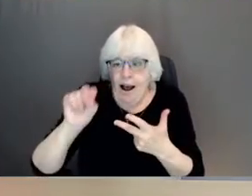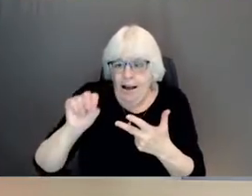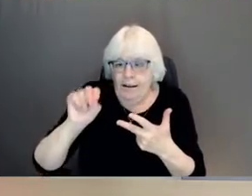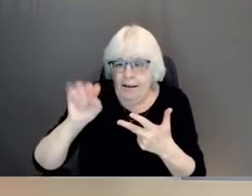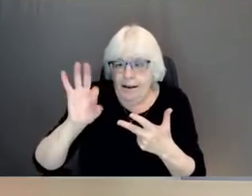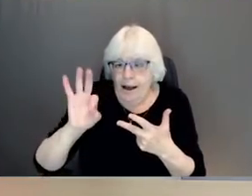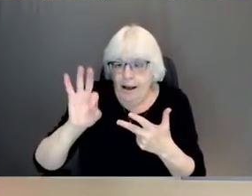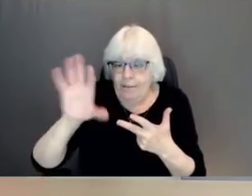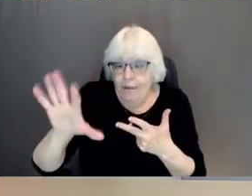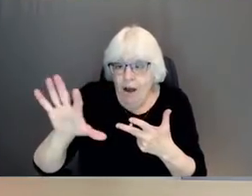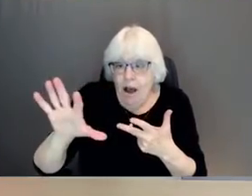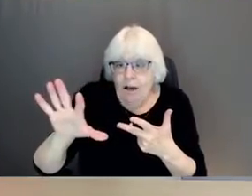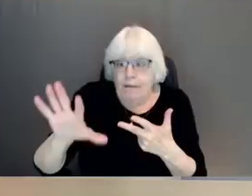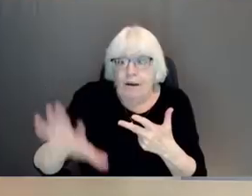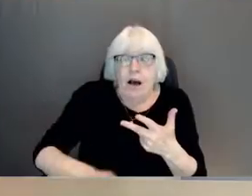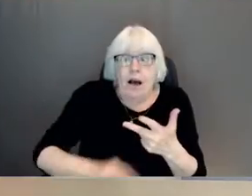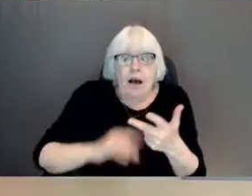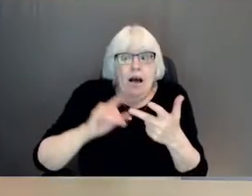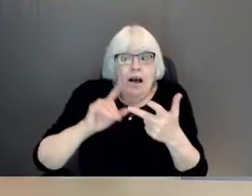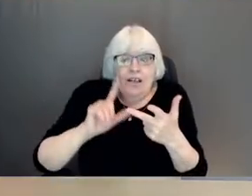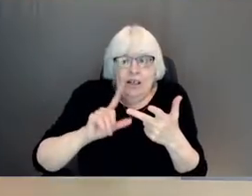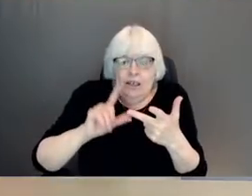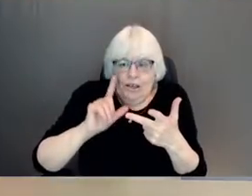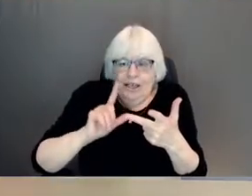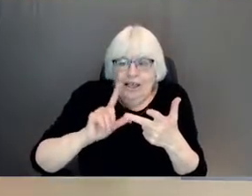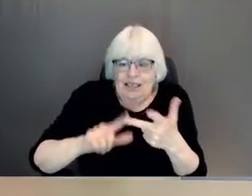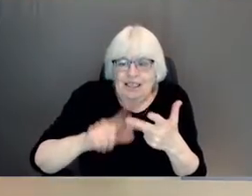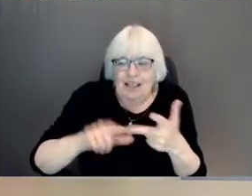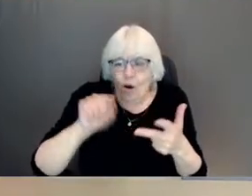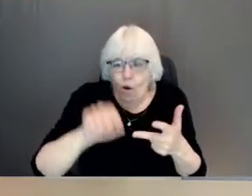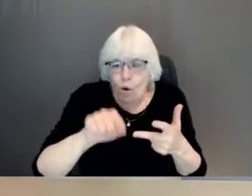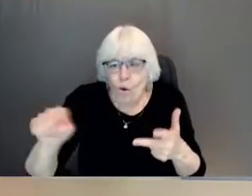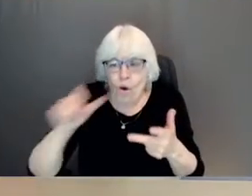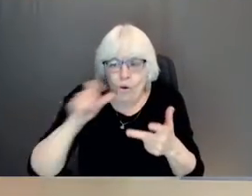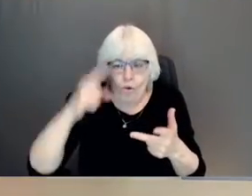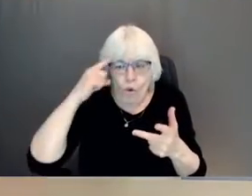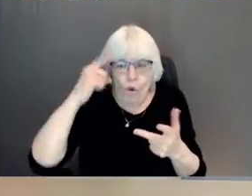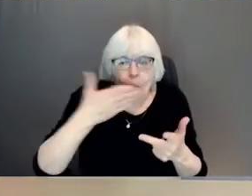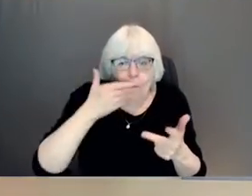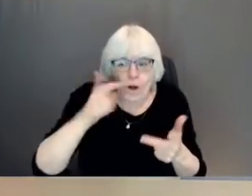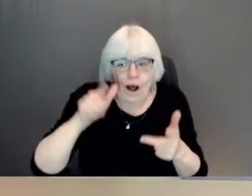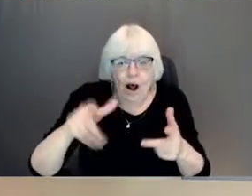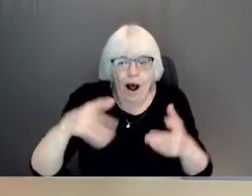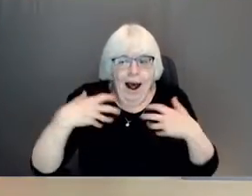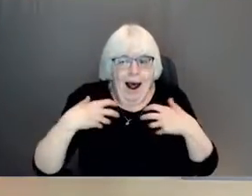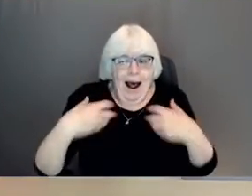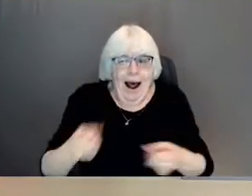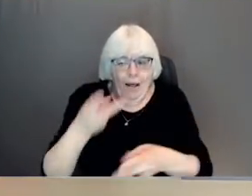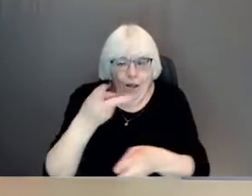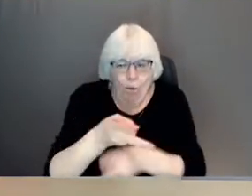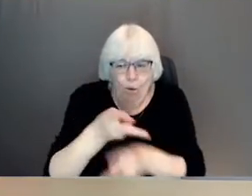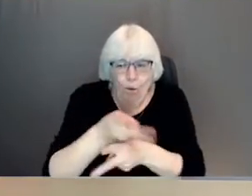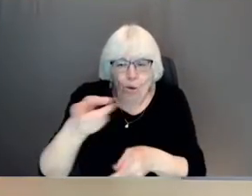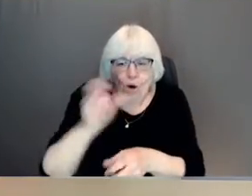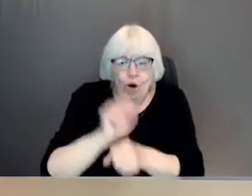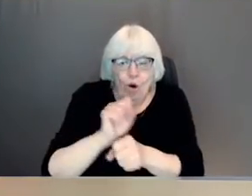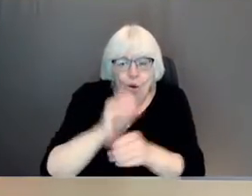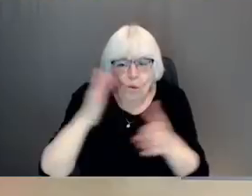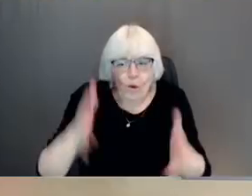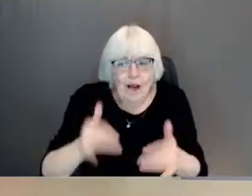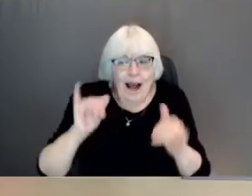by healthcare workers who have been properly fitted for this type of mask and trained in how to wear them. They are not